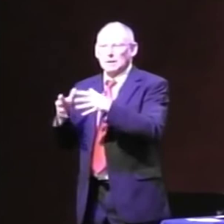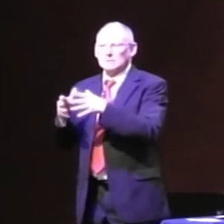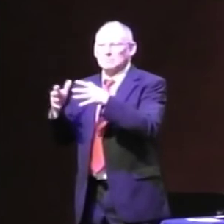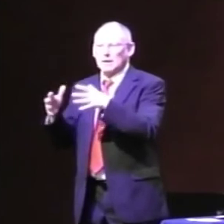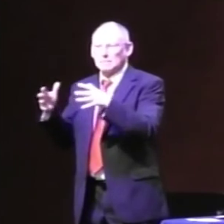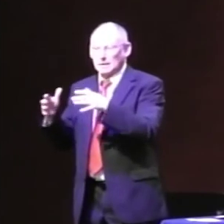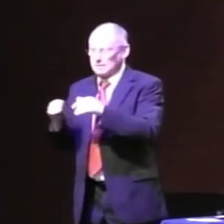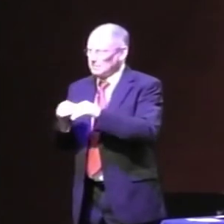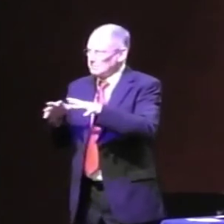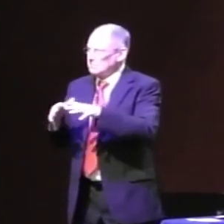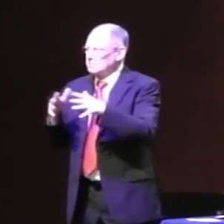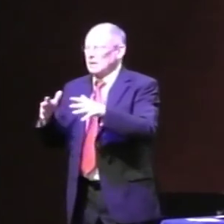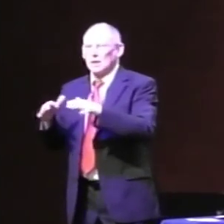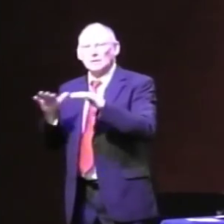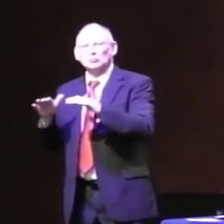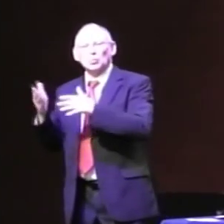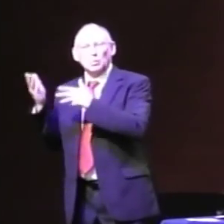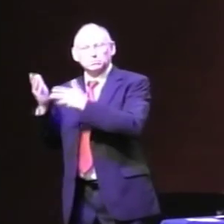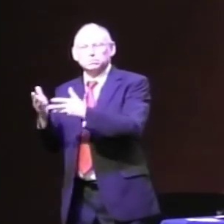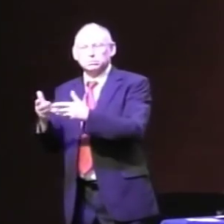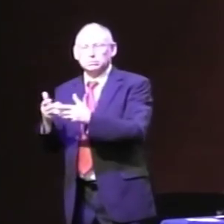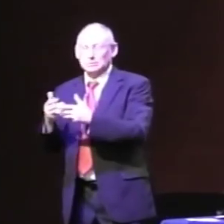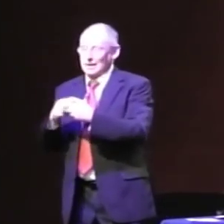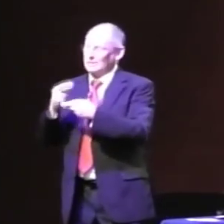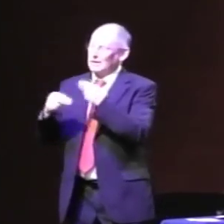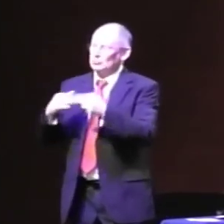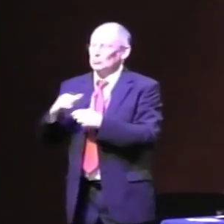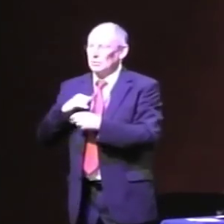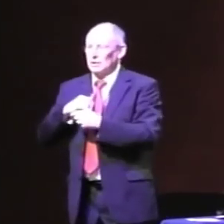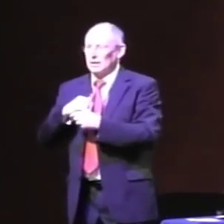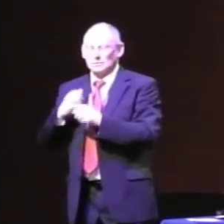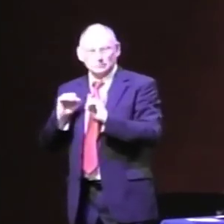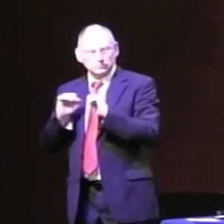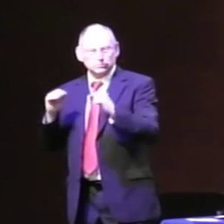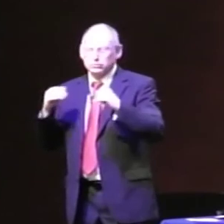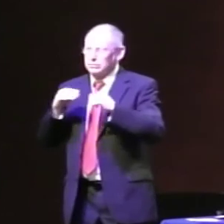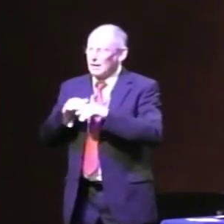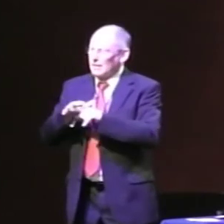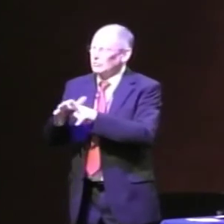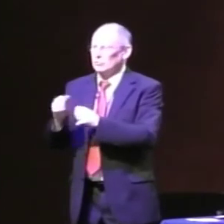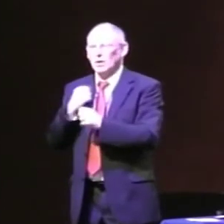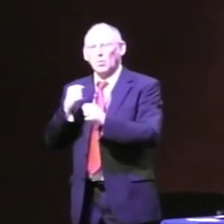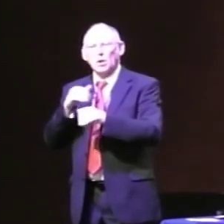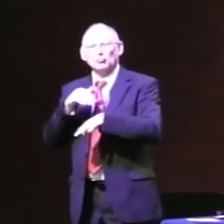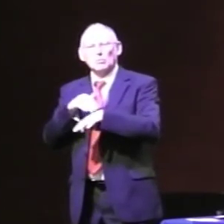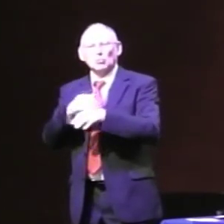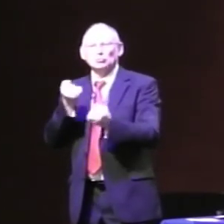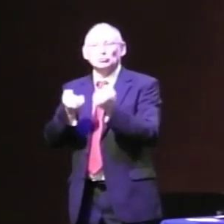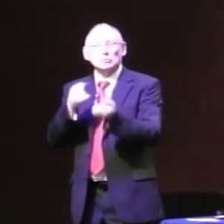create bigger national businesses, ultimately international companies who own and influence our criminal justice system.